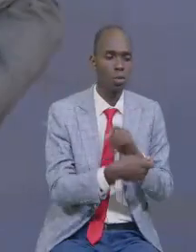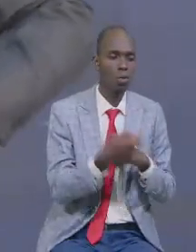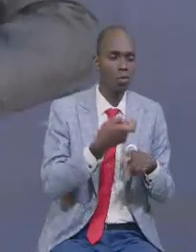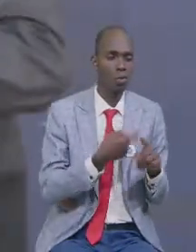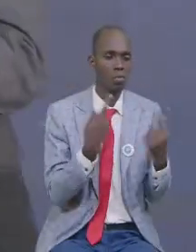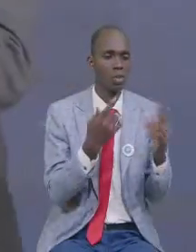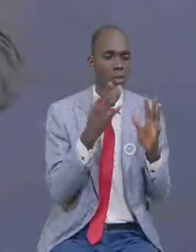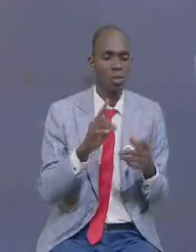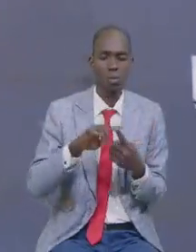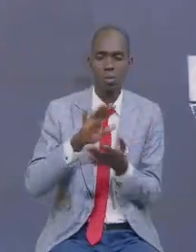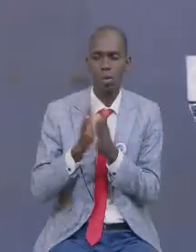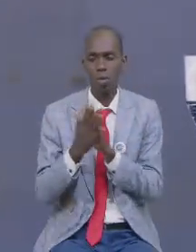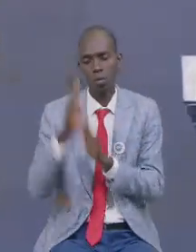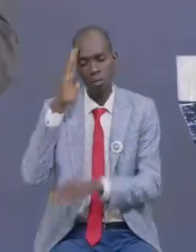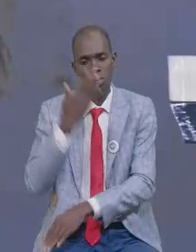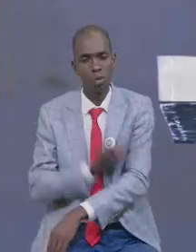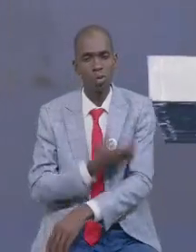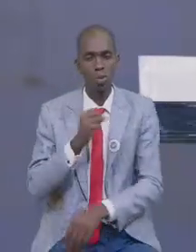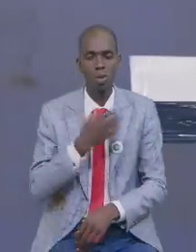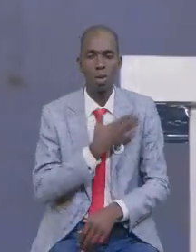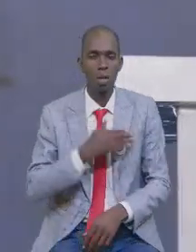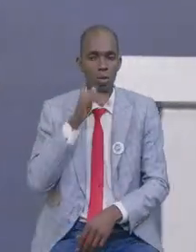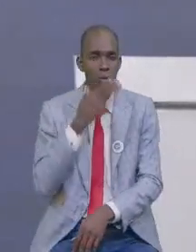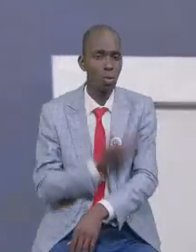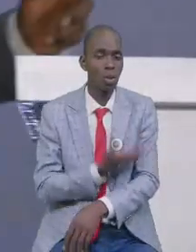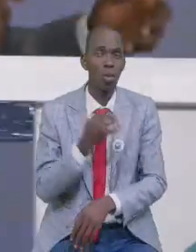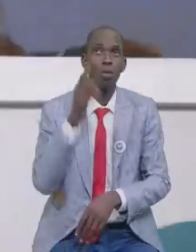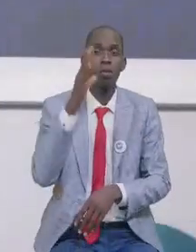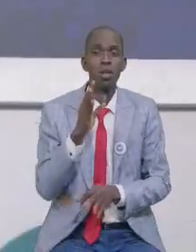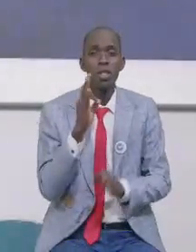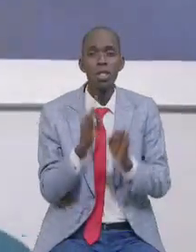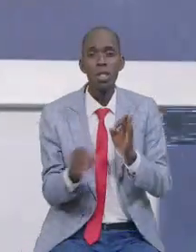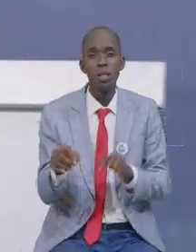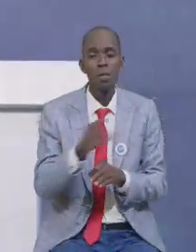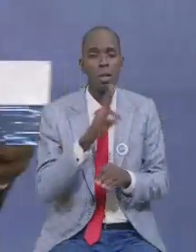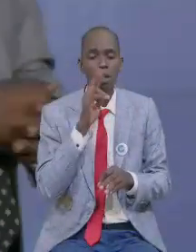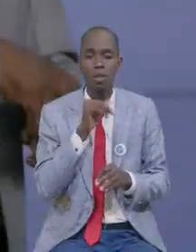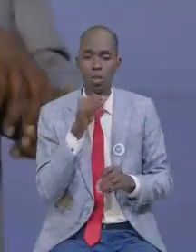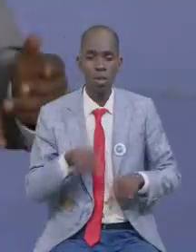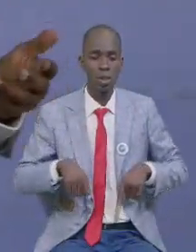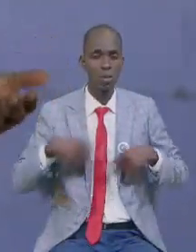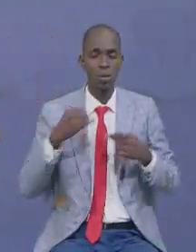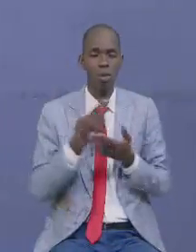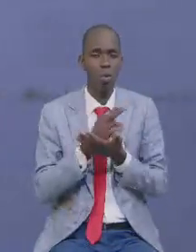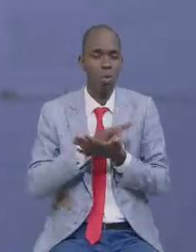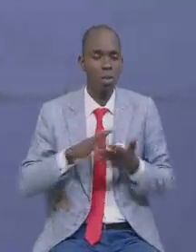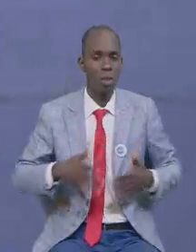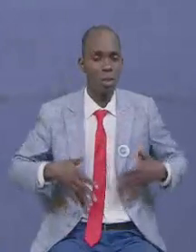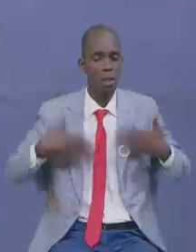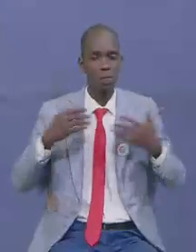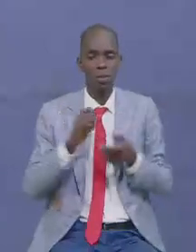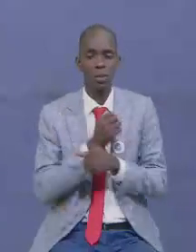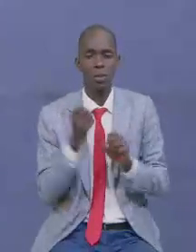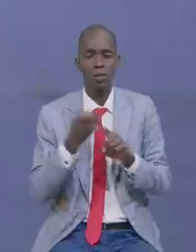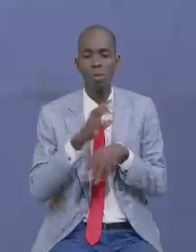of God, if they're not living righteous lives, redeemed from all iniquity, he said, then he will get